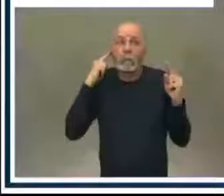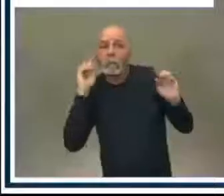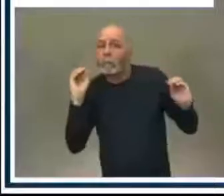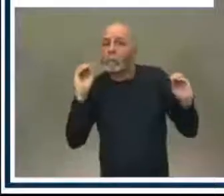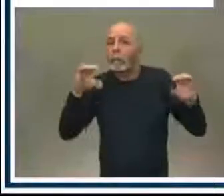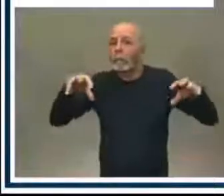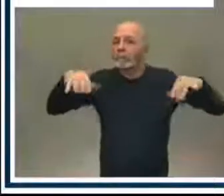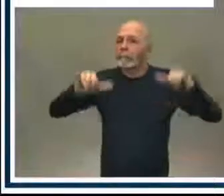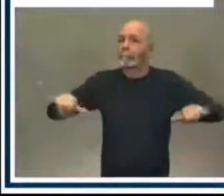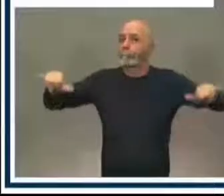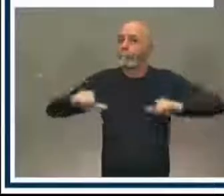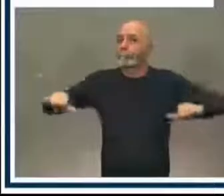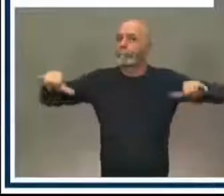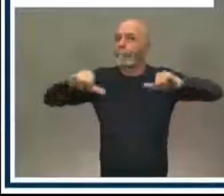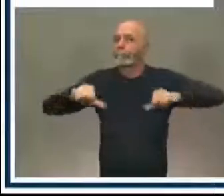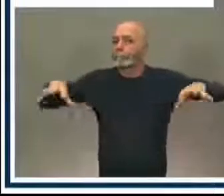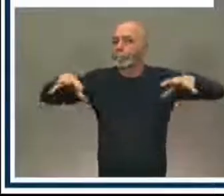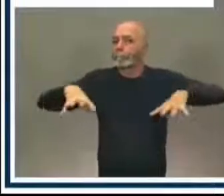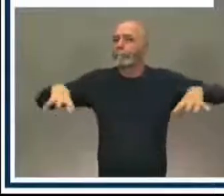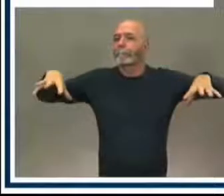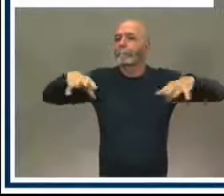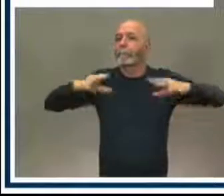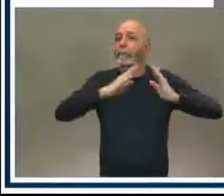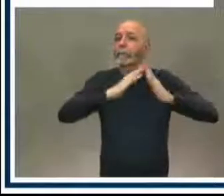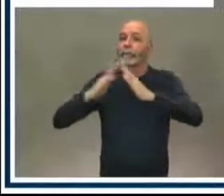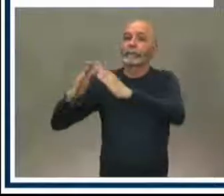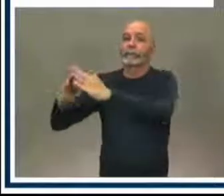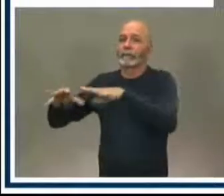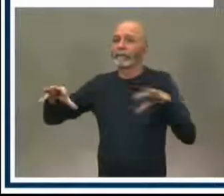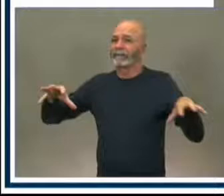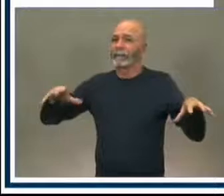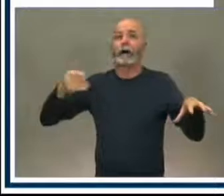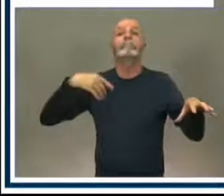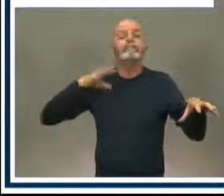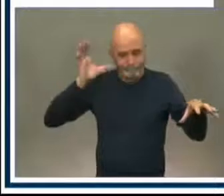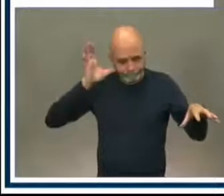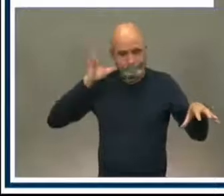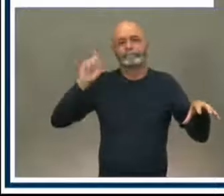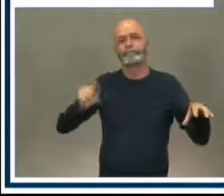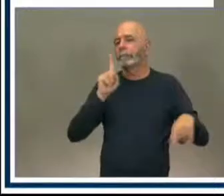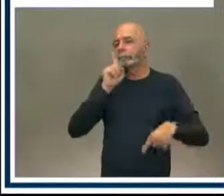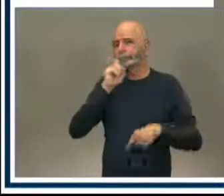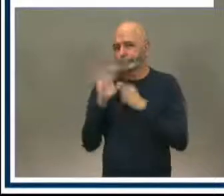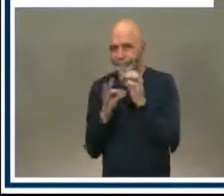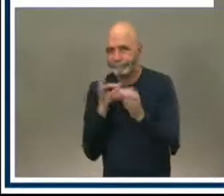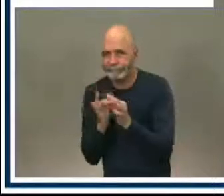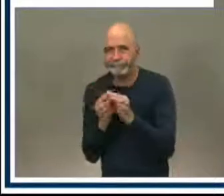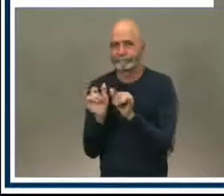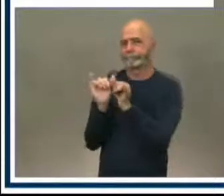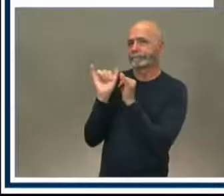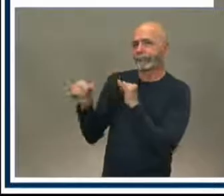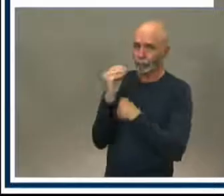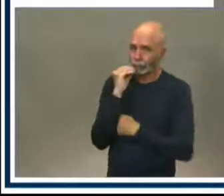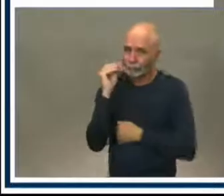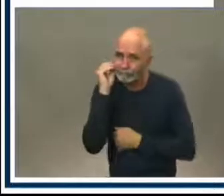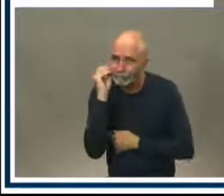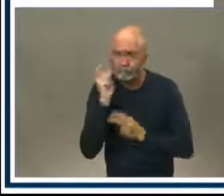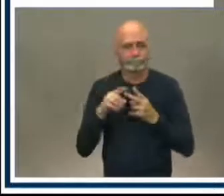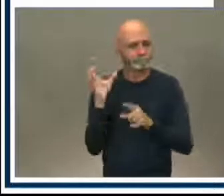these communities are closely following public health requirements for testing and isolation, and I want to thank them for their